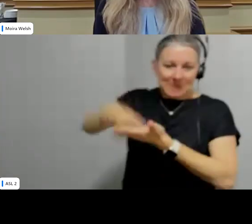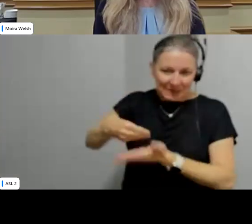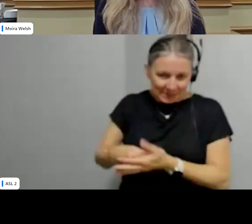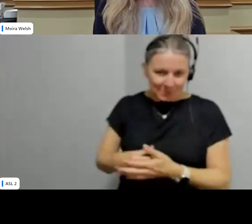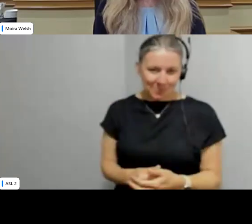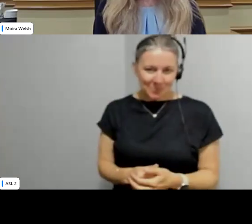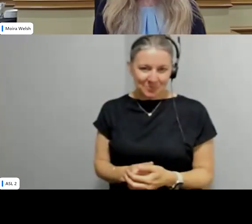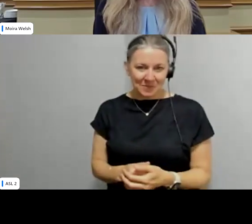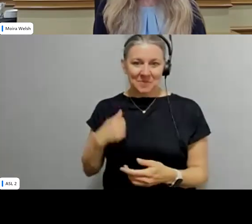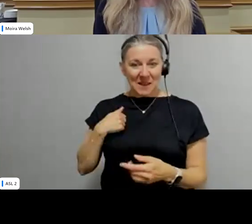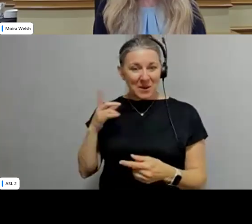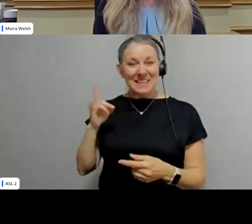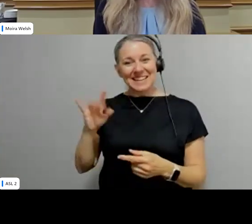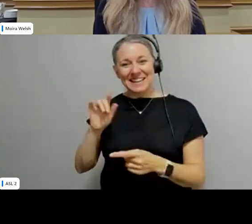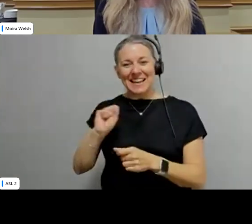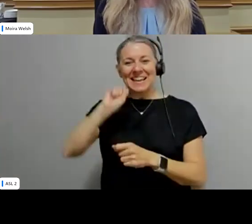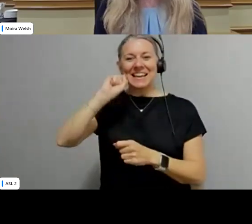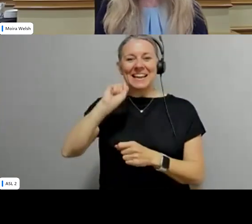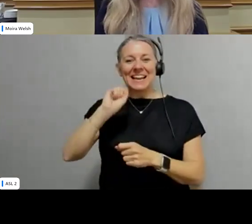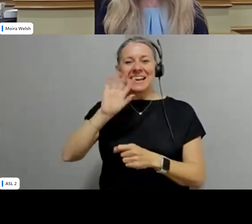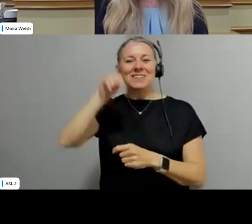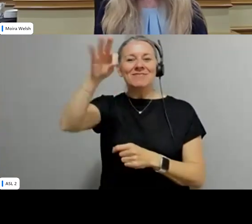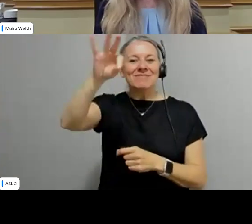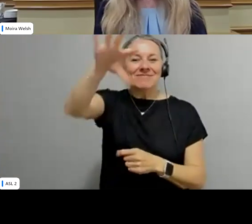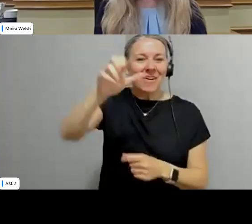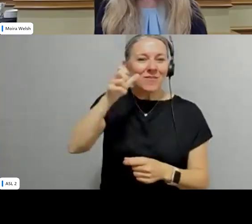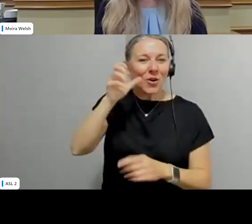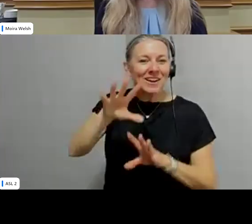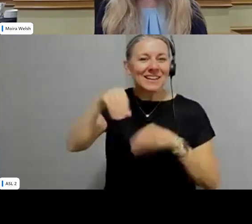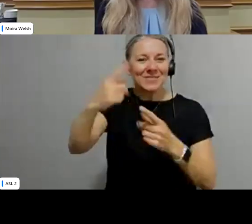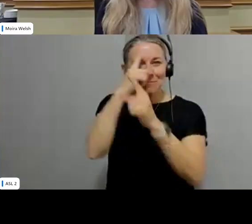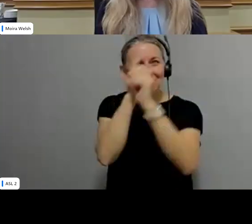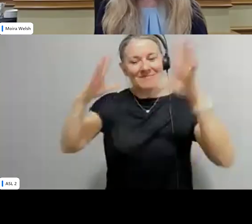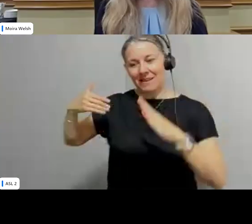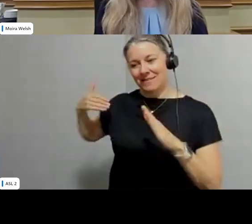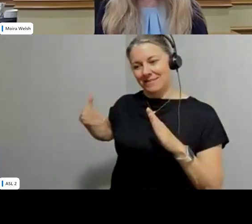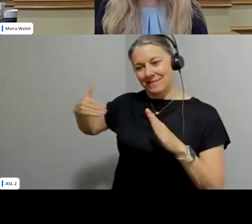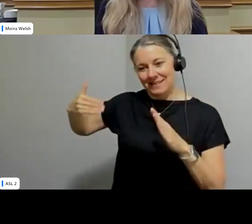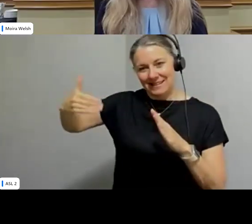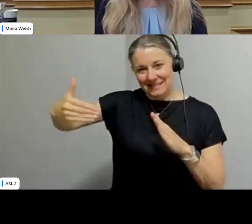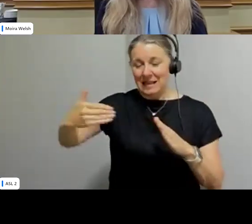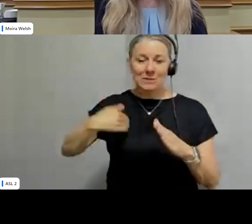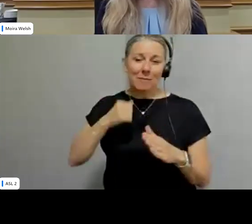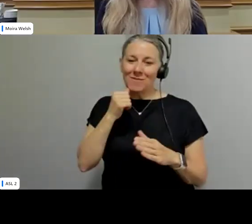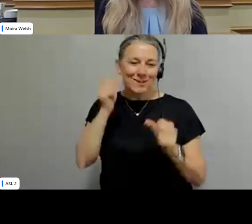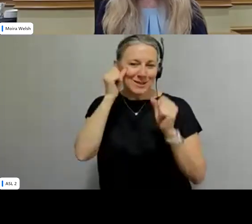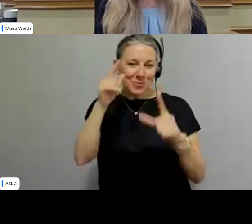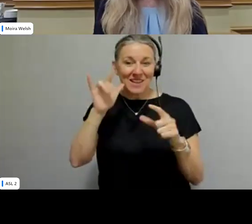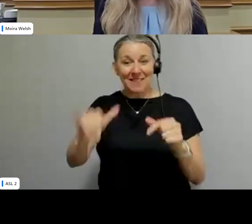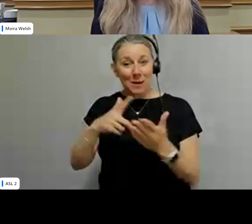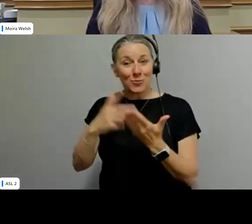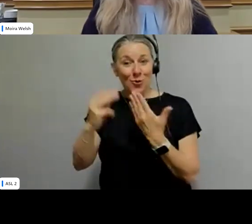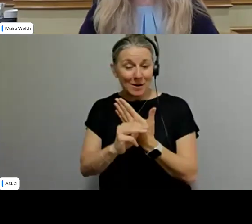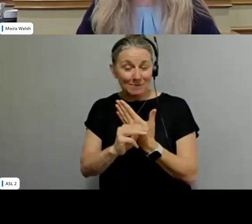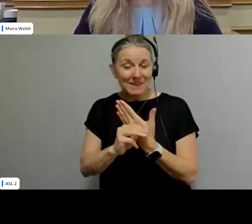little history just to see that interesting progression. And I'm not at all surprised that age-friendly cities were supported